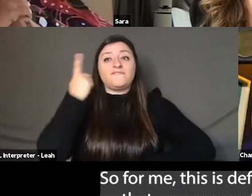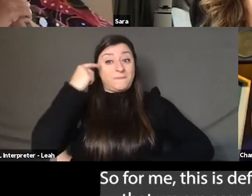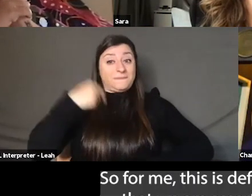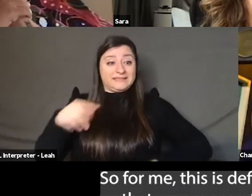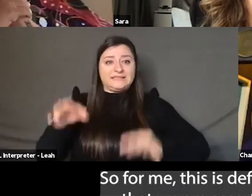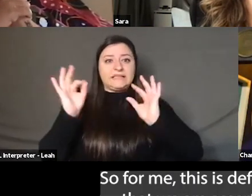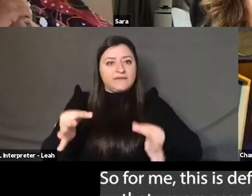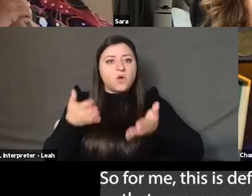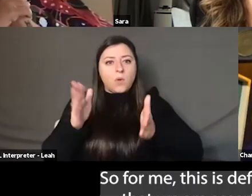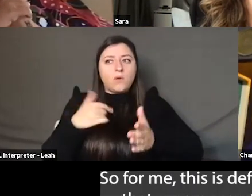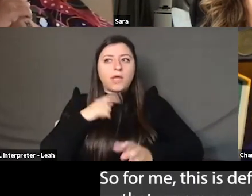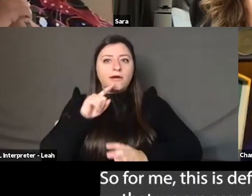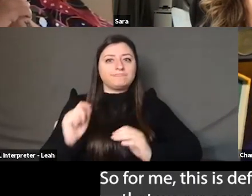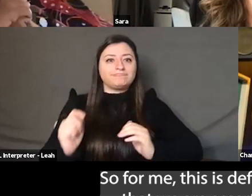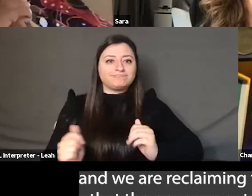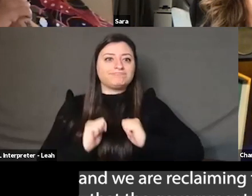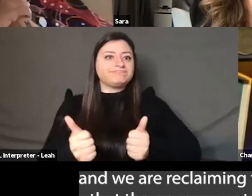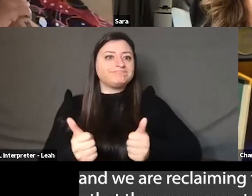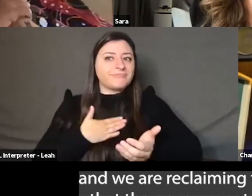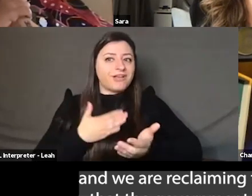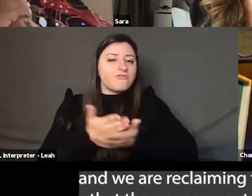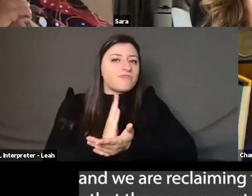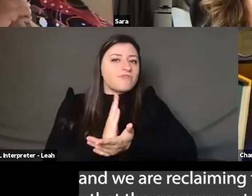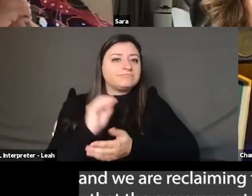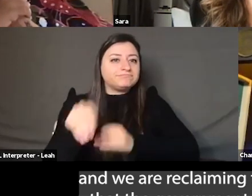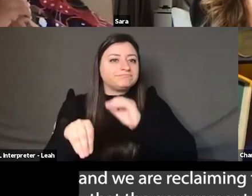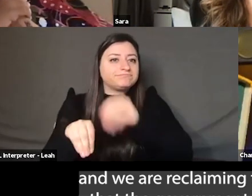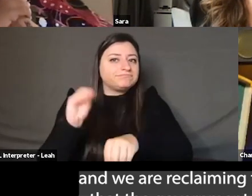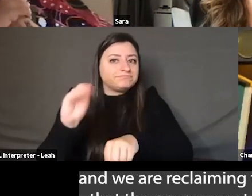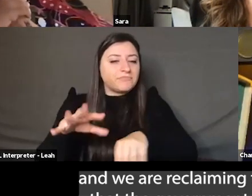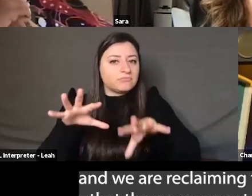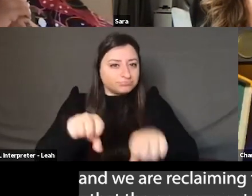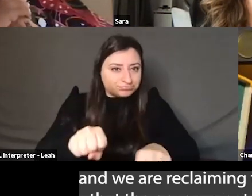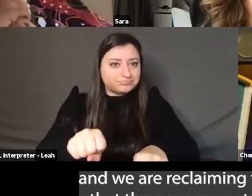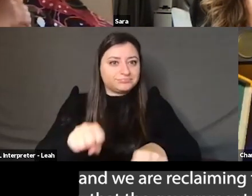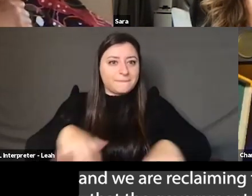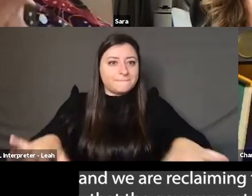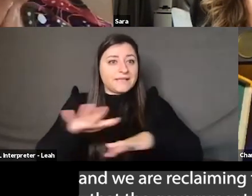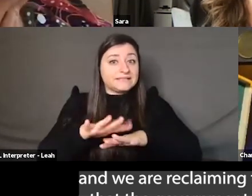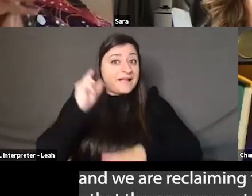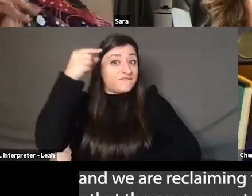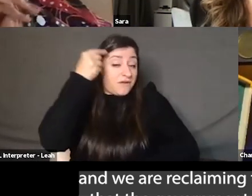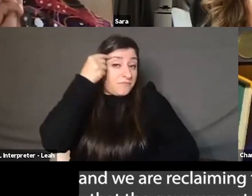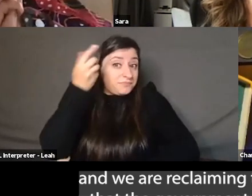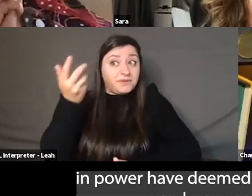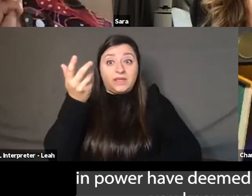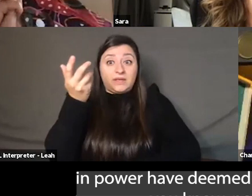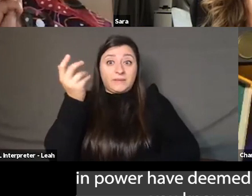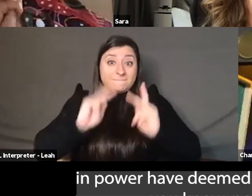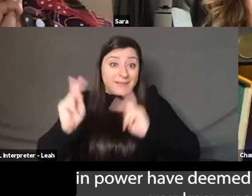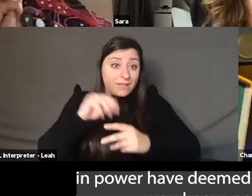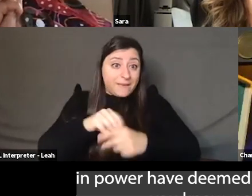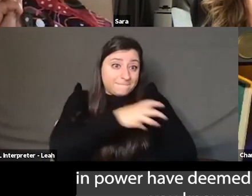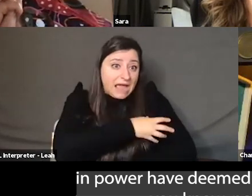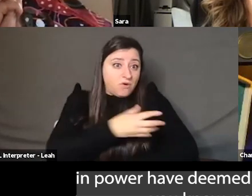a way that we are asserting our rights and we are reclaiming these spaces again that the government or that the people in power